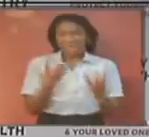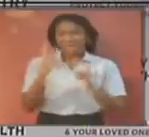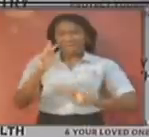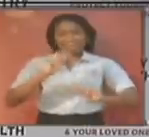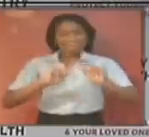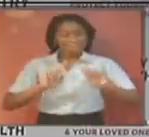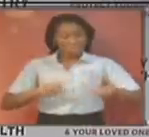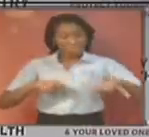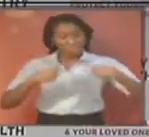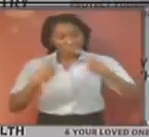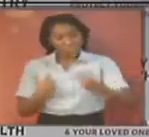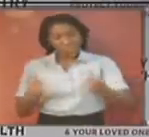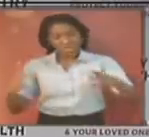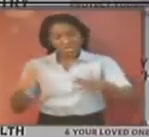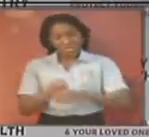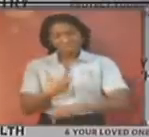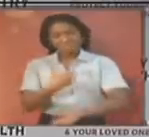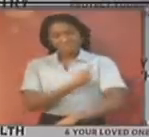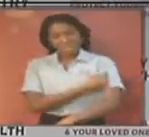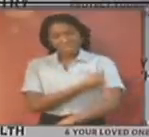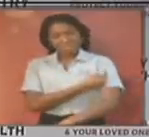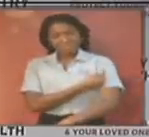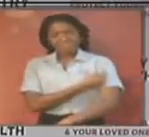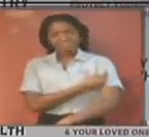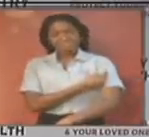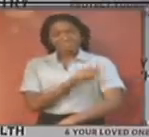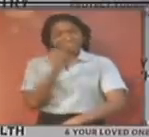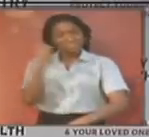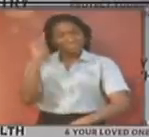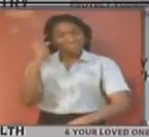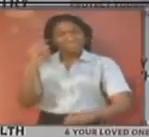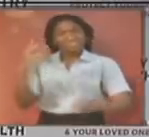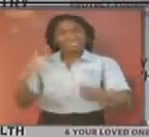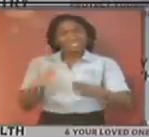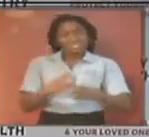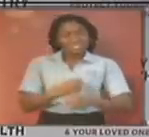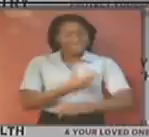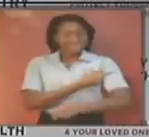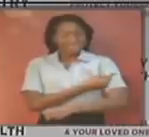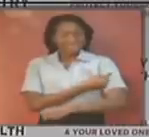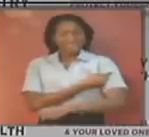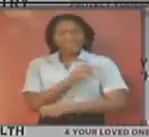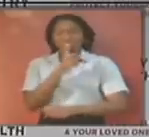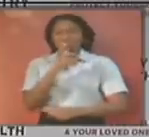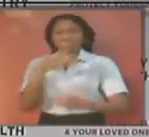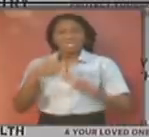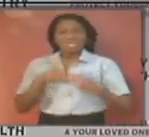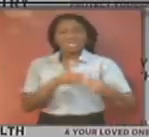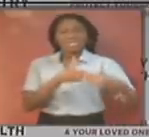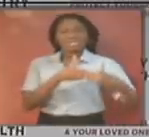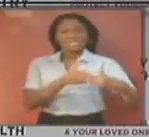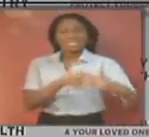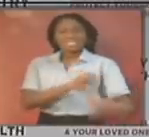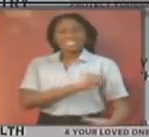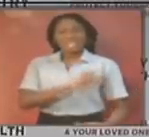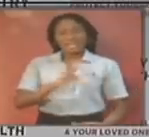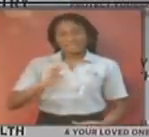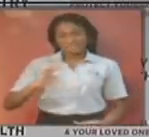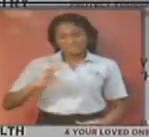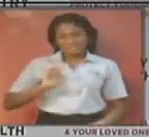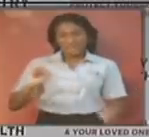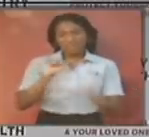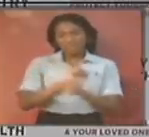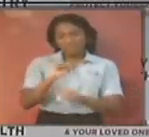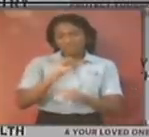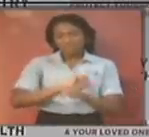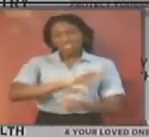At the forefront of these efforts to get vaccines into arms are the dedicated staff of the regional health